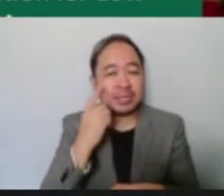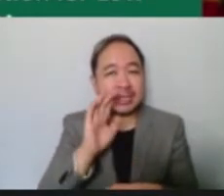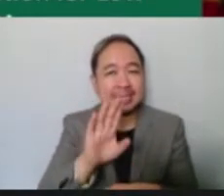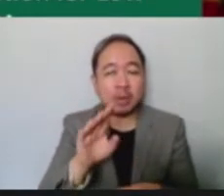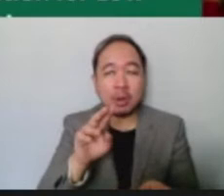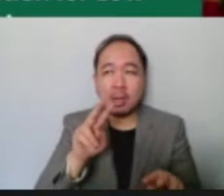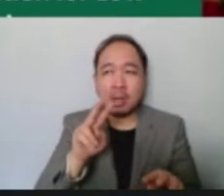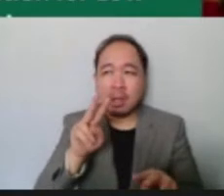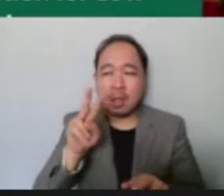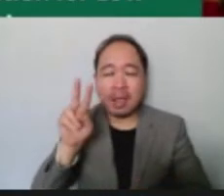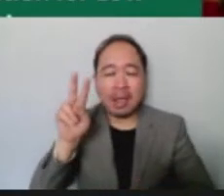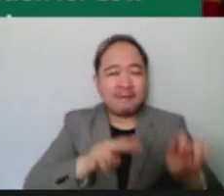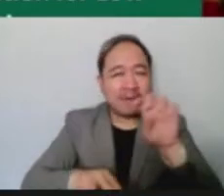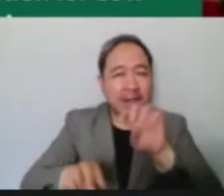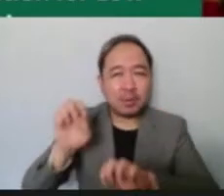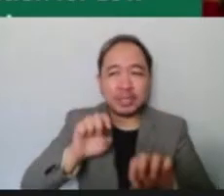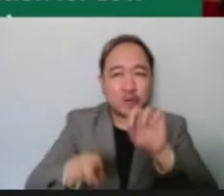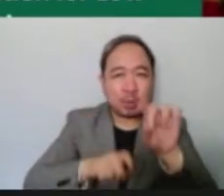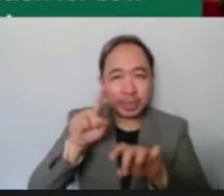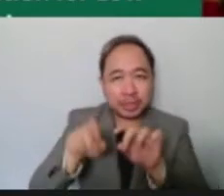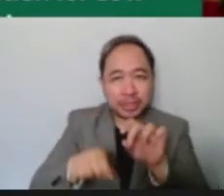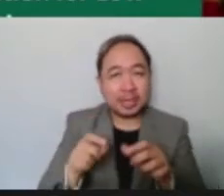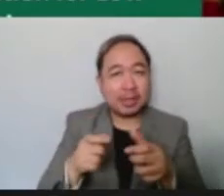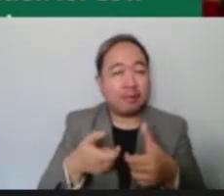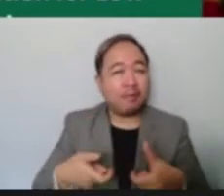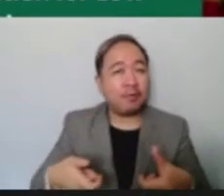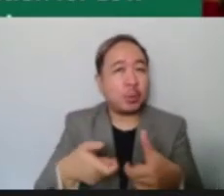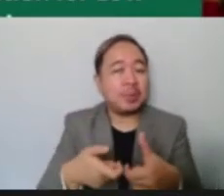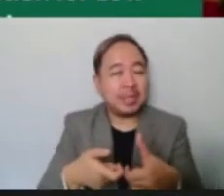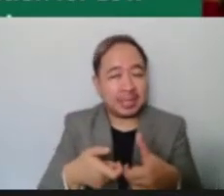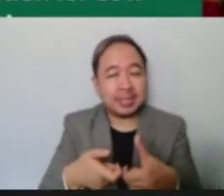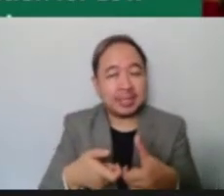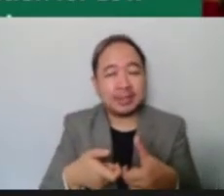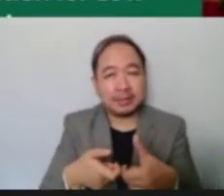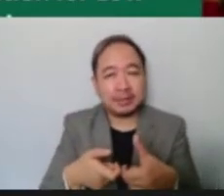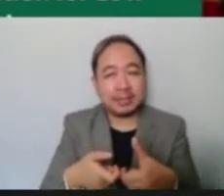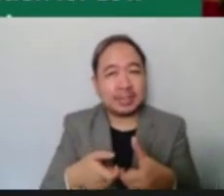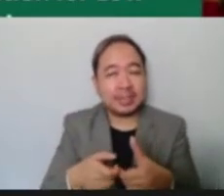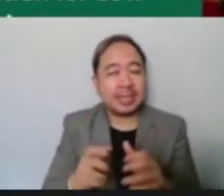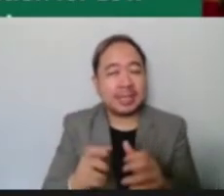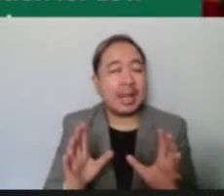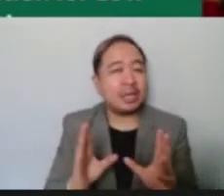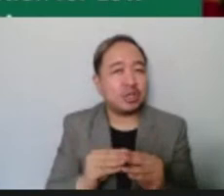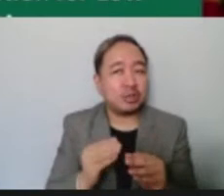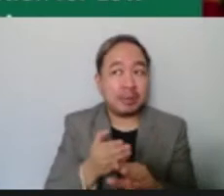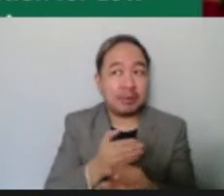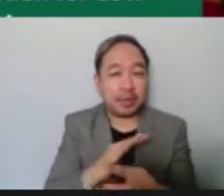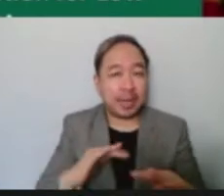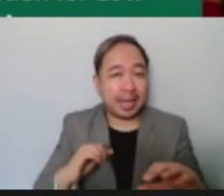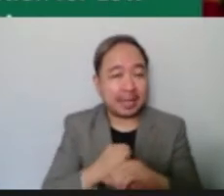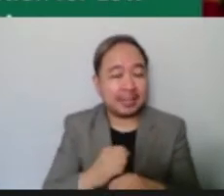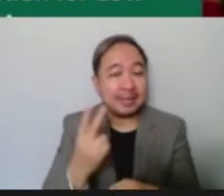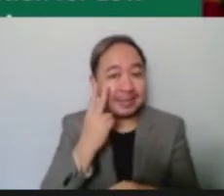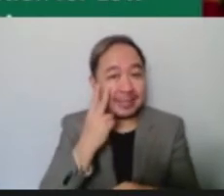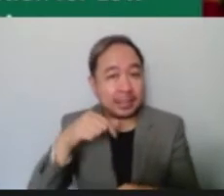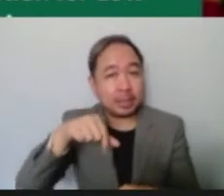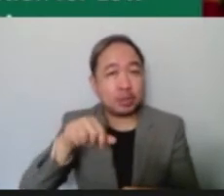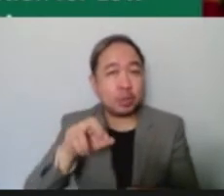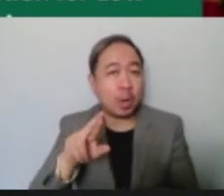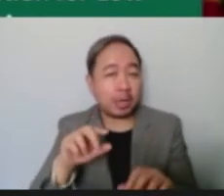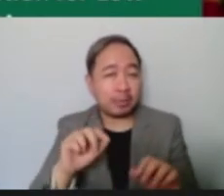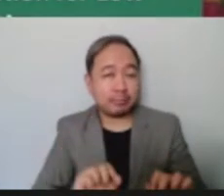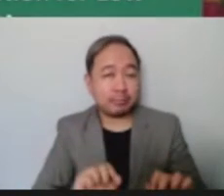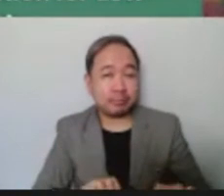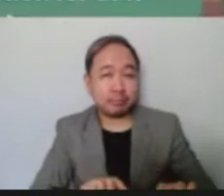questionnaire for the committee session before session ends you may use the QR code as shown on